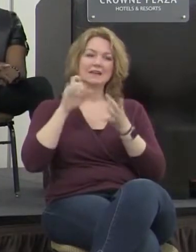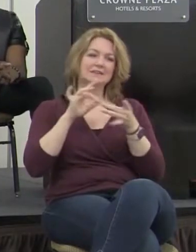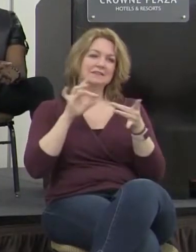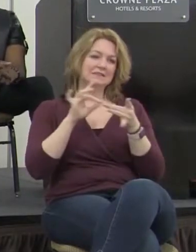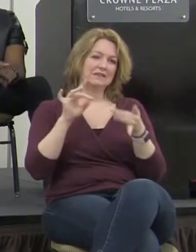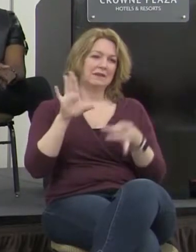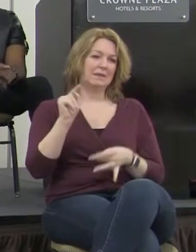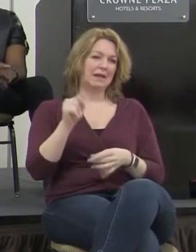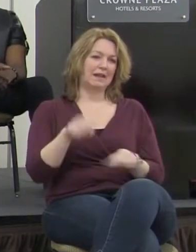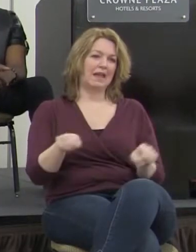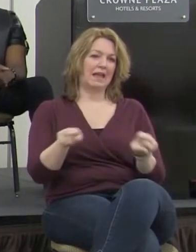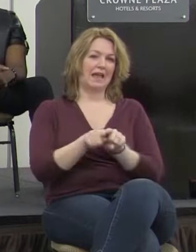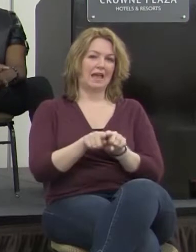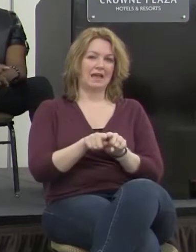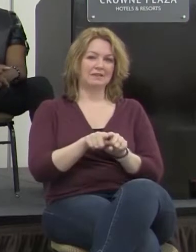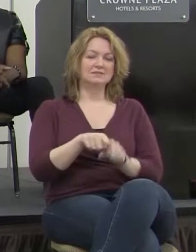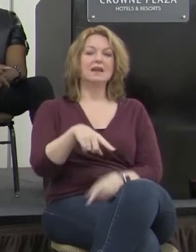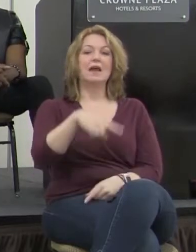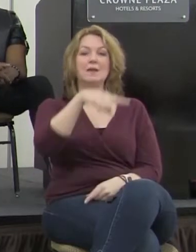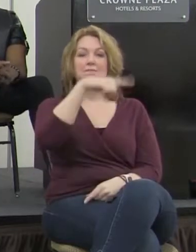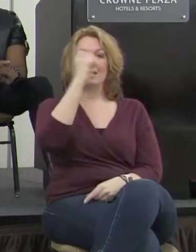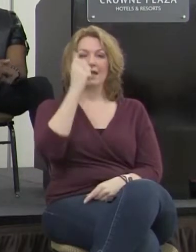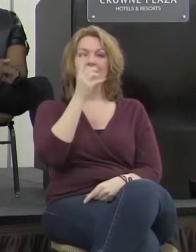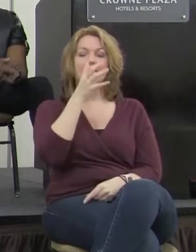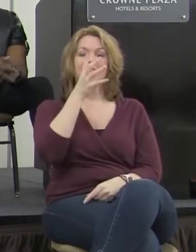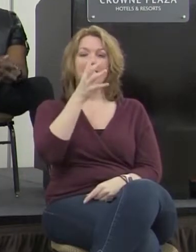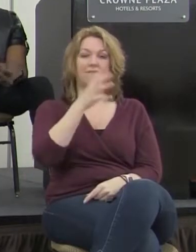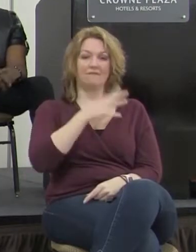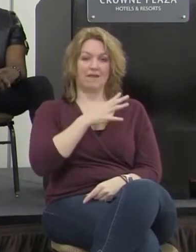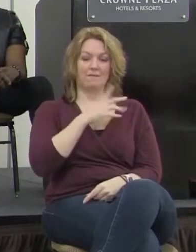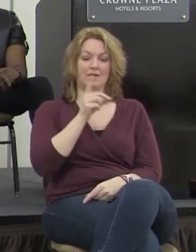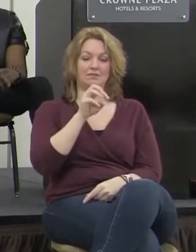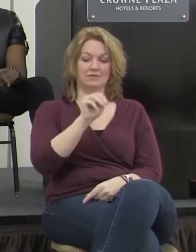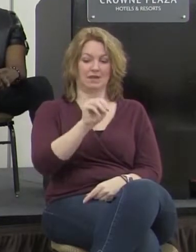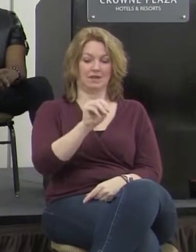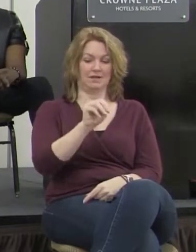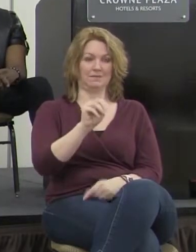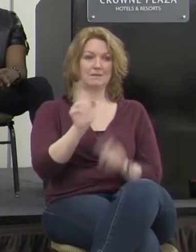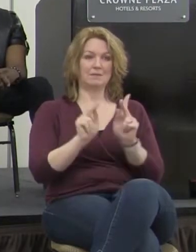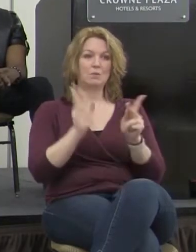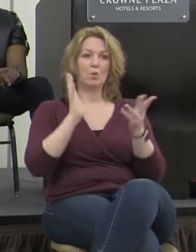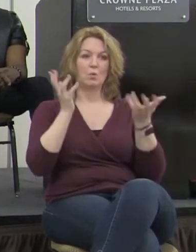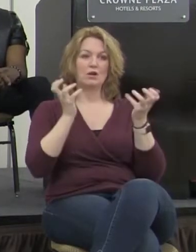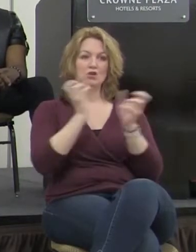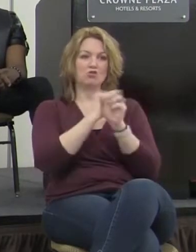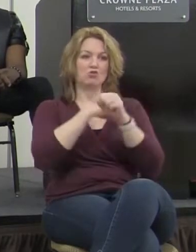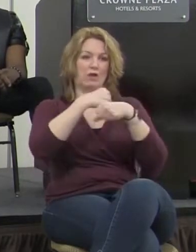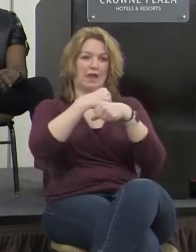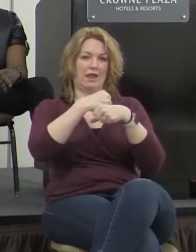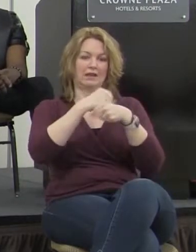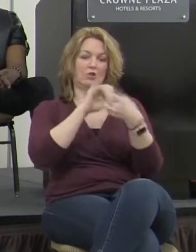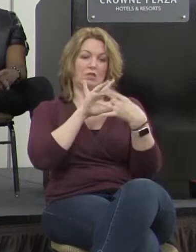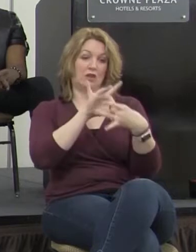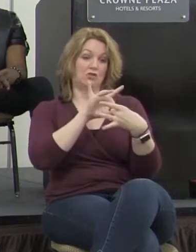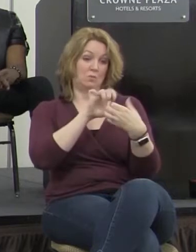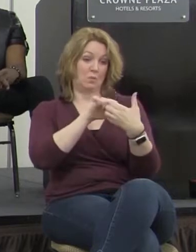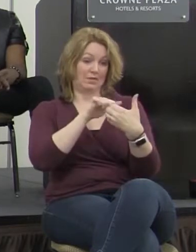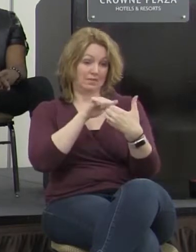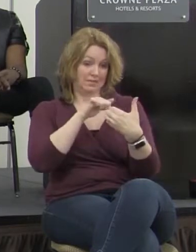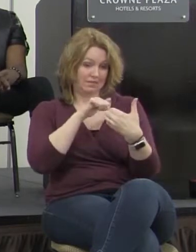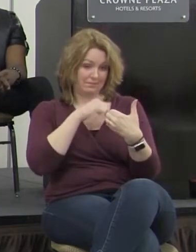but as a black femdom, there will be people who want to create a race play relationship with